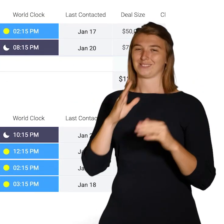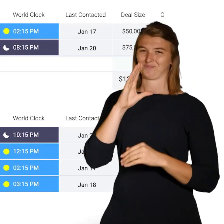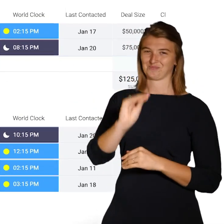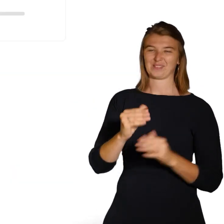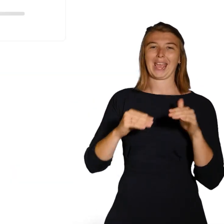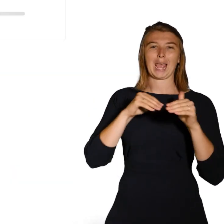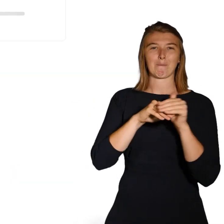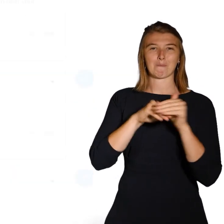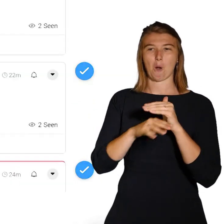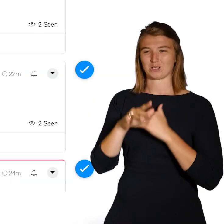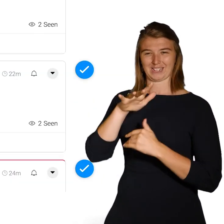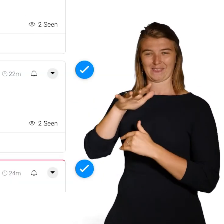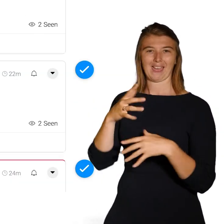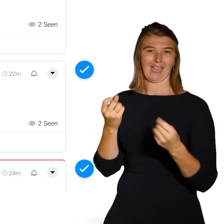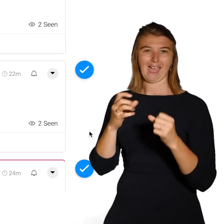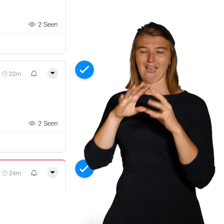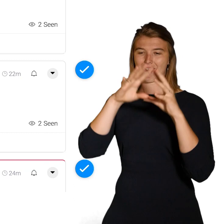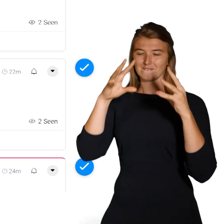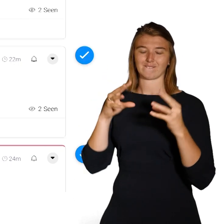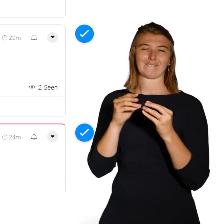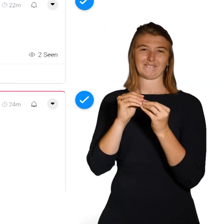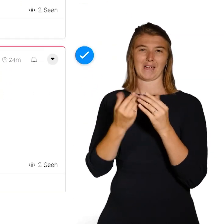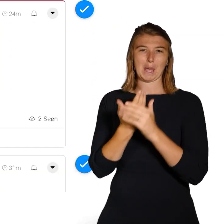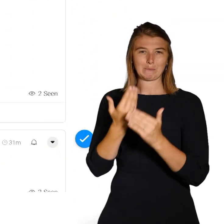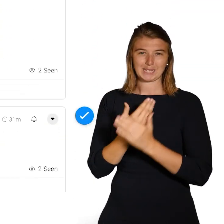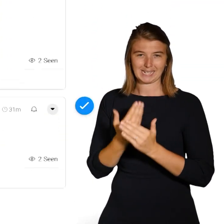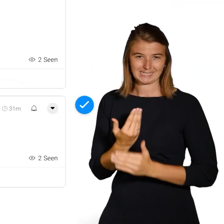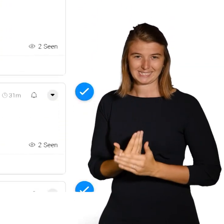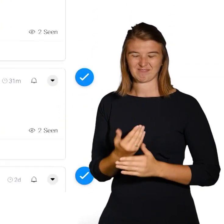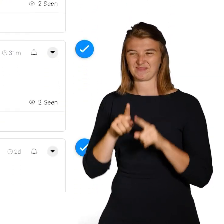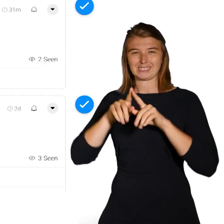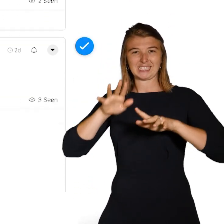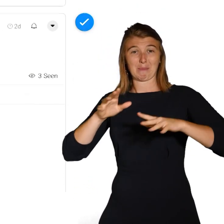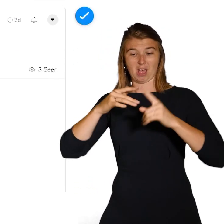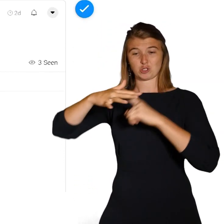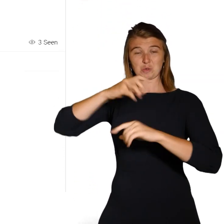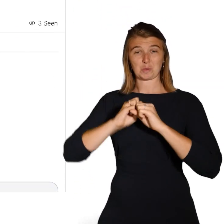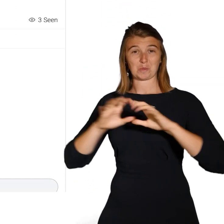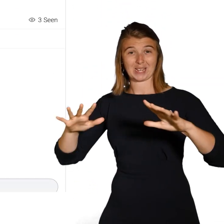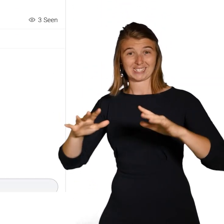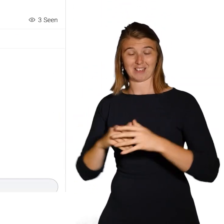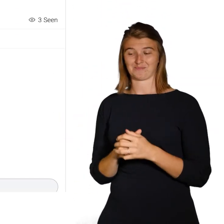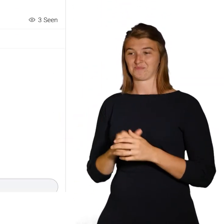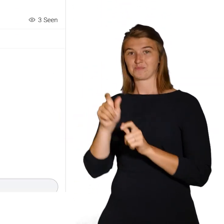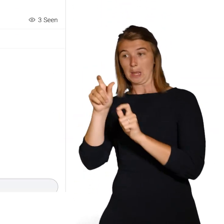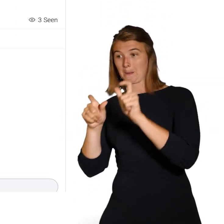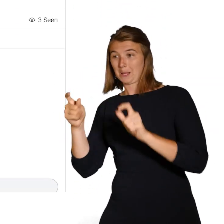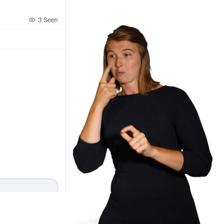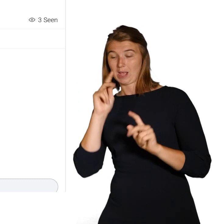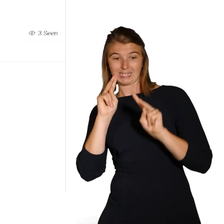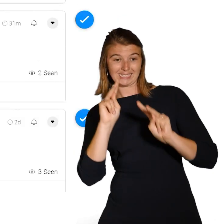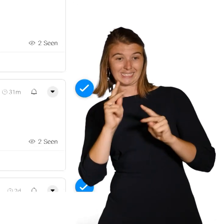covered. The inbox provides a social media style feed where users can see updates from all of the boards they're subscribed